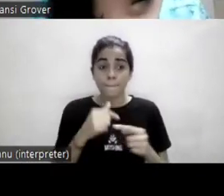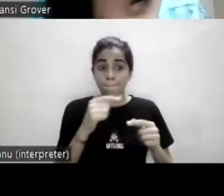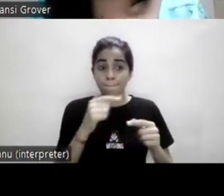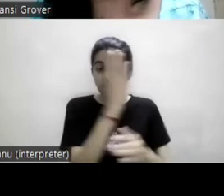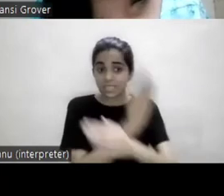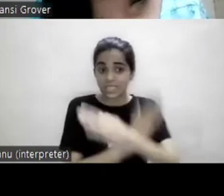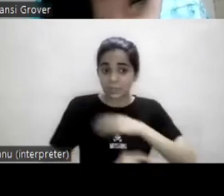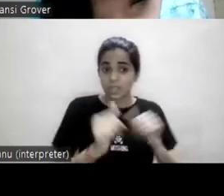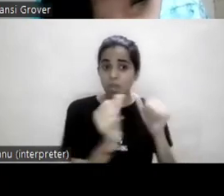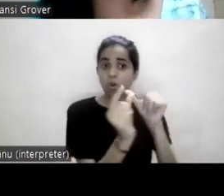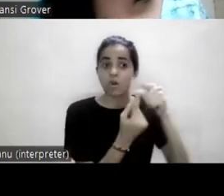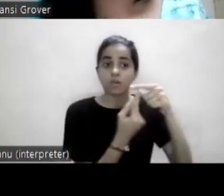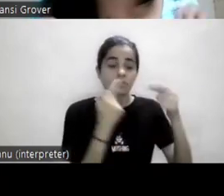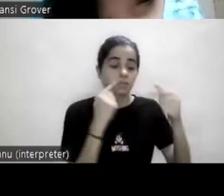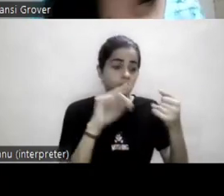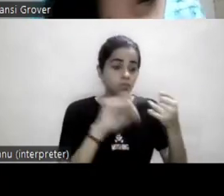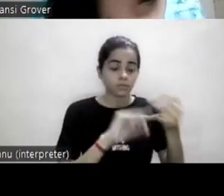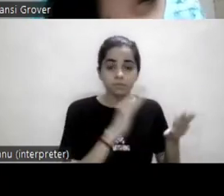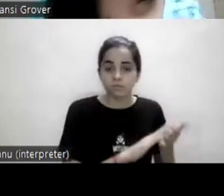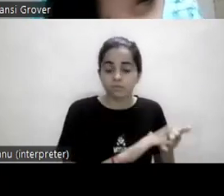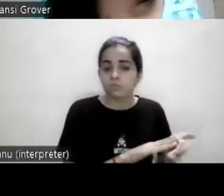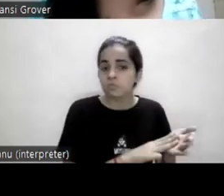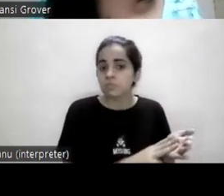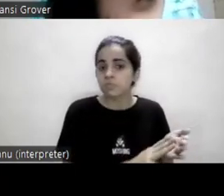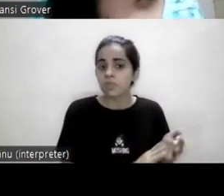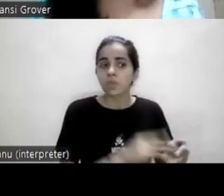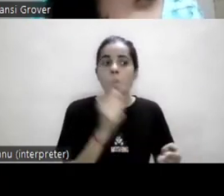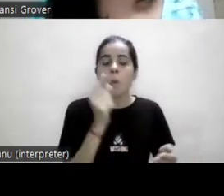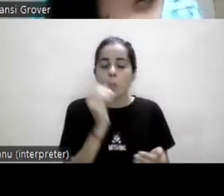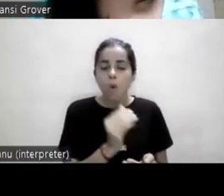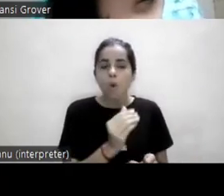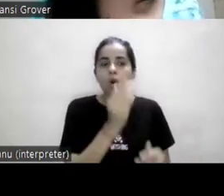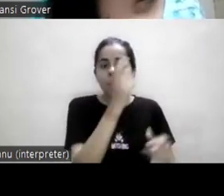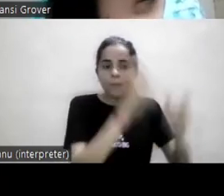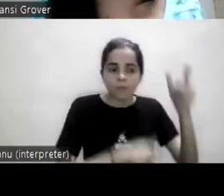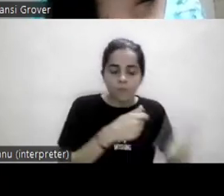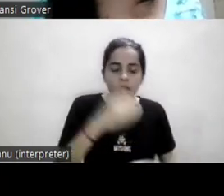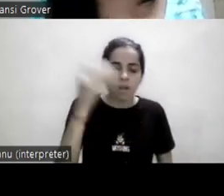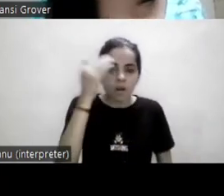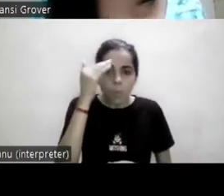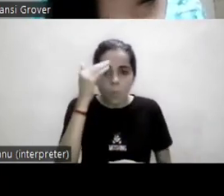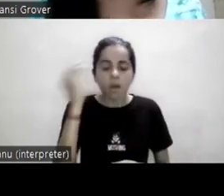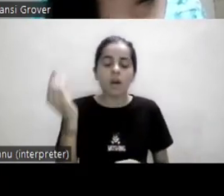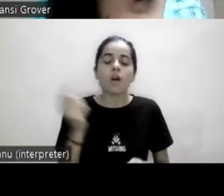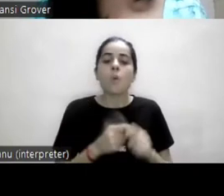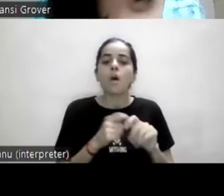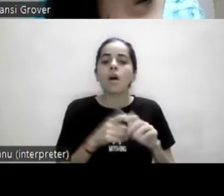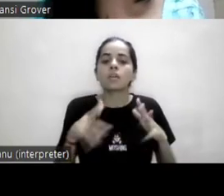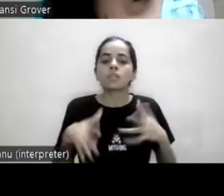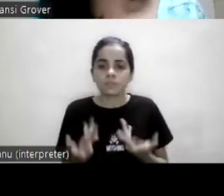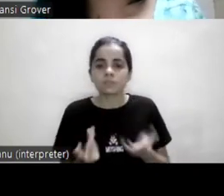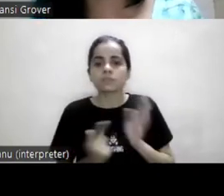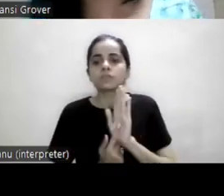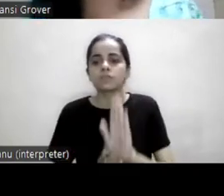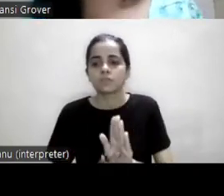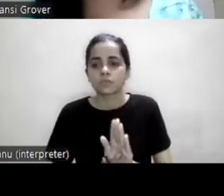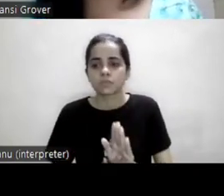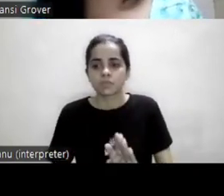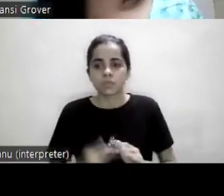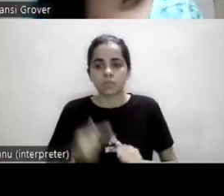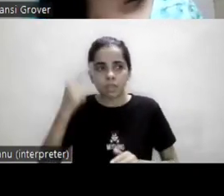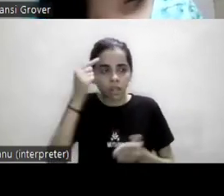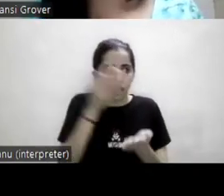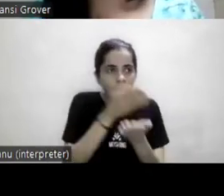work differently. And one could actually look at an autistic brain as being